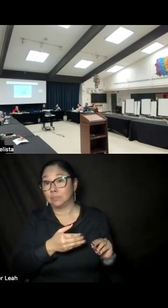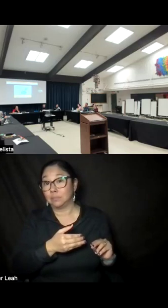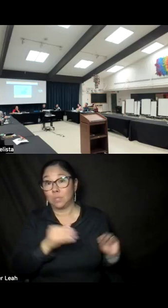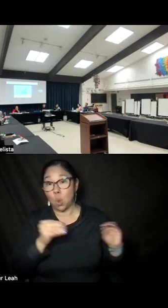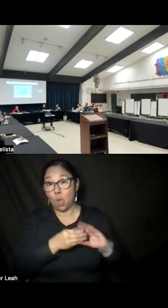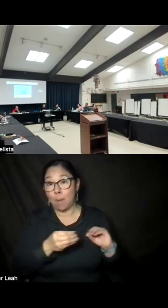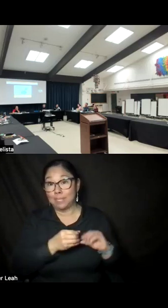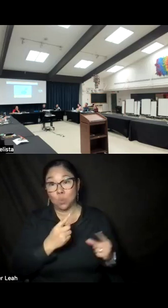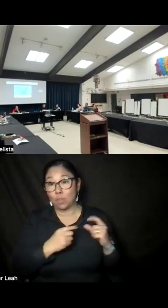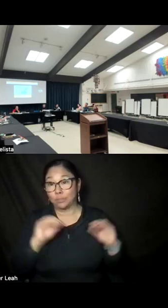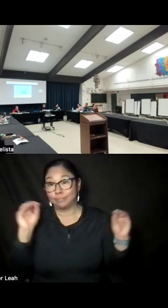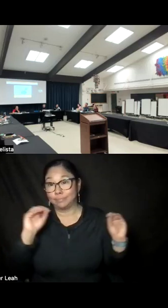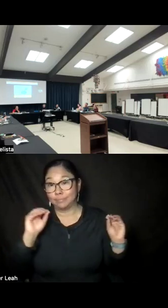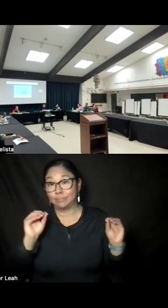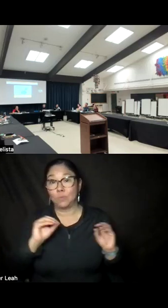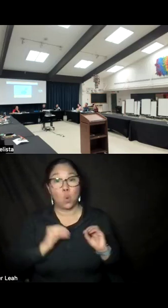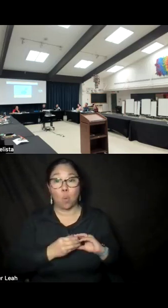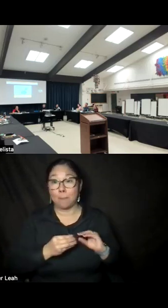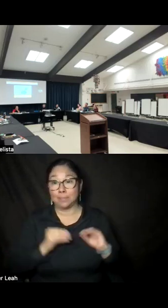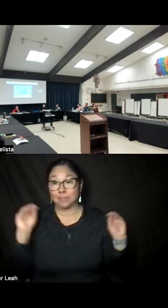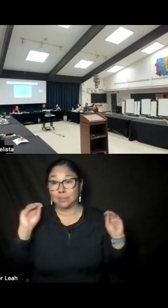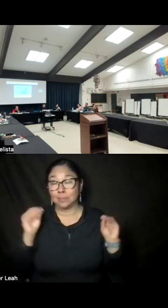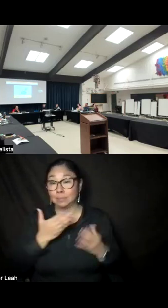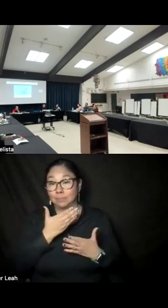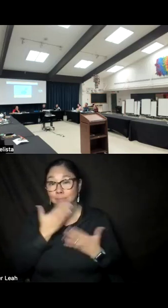No comments or questions. No comments.